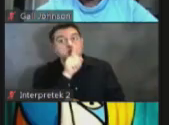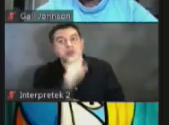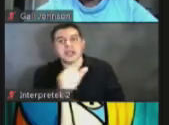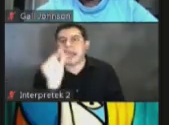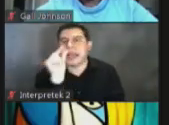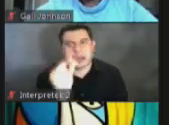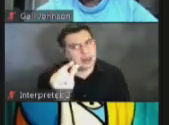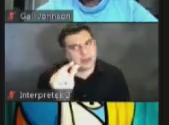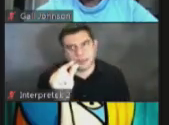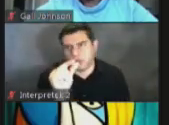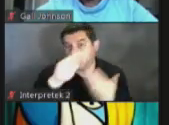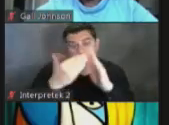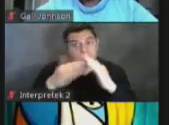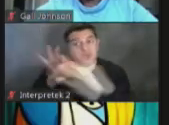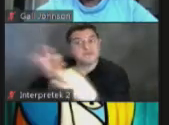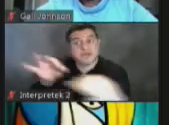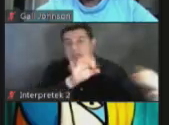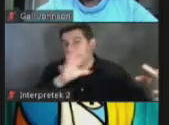observer in both of the real estate,